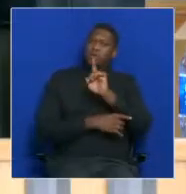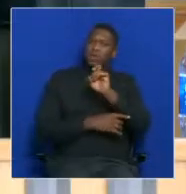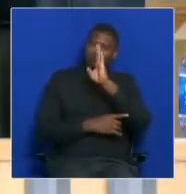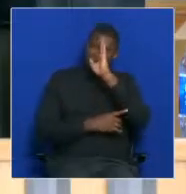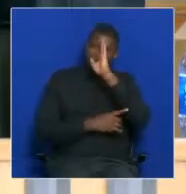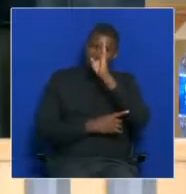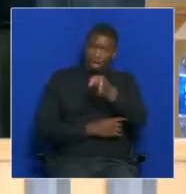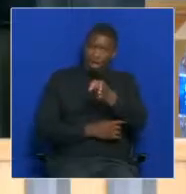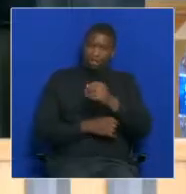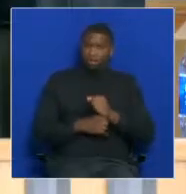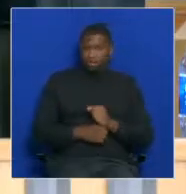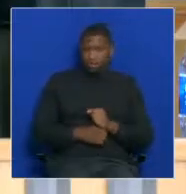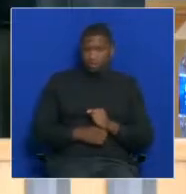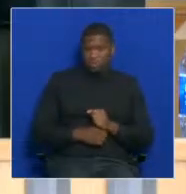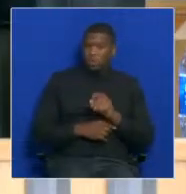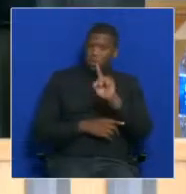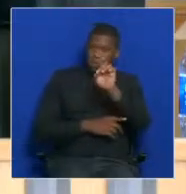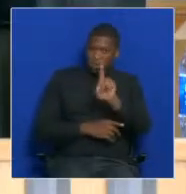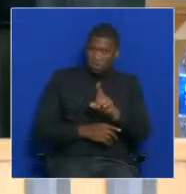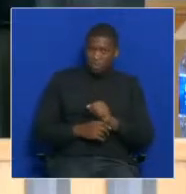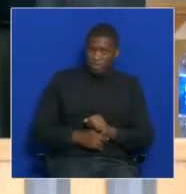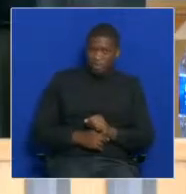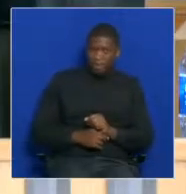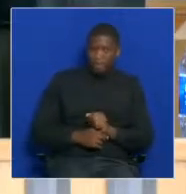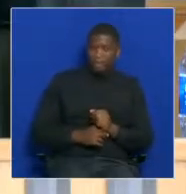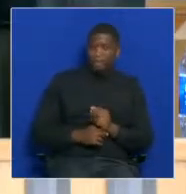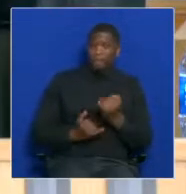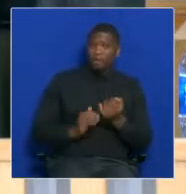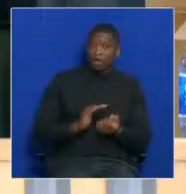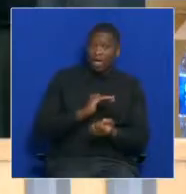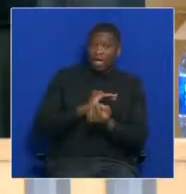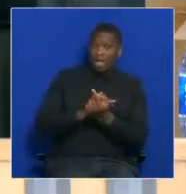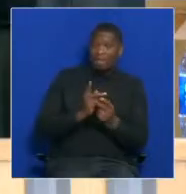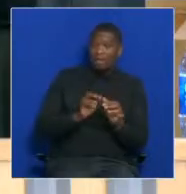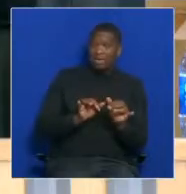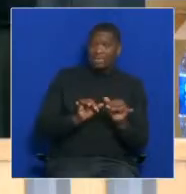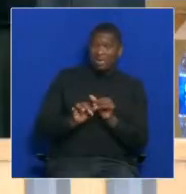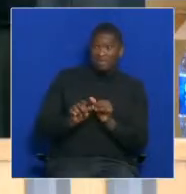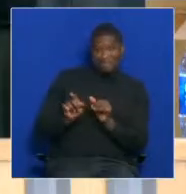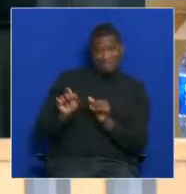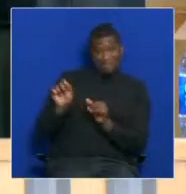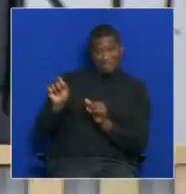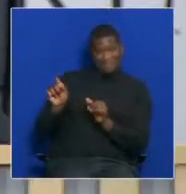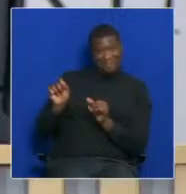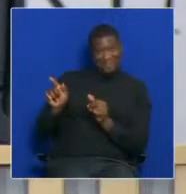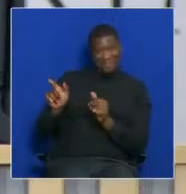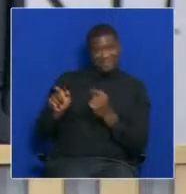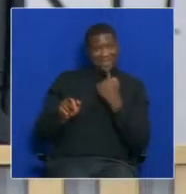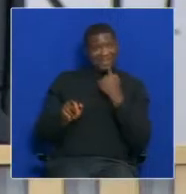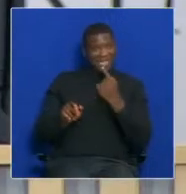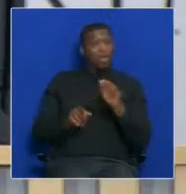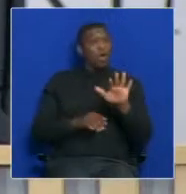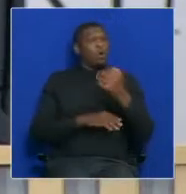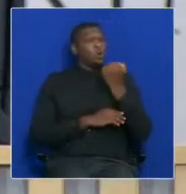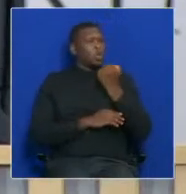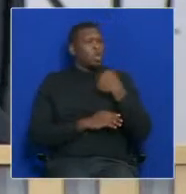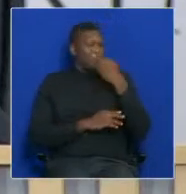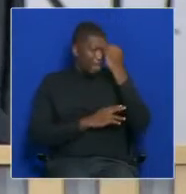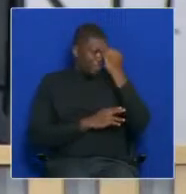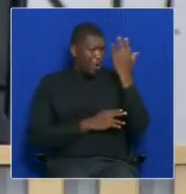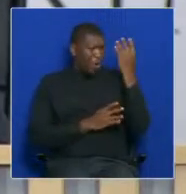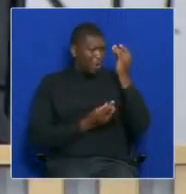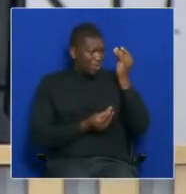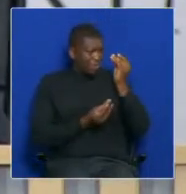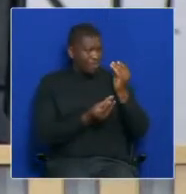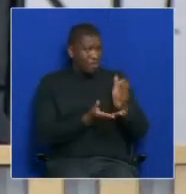of the matters where she said to you, I forgot to tell you? Chair, we never spoke about it. She never said